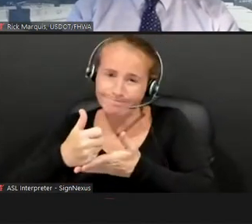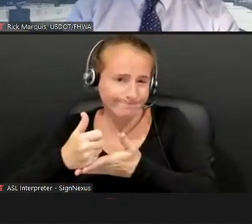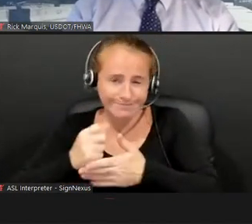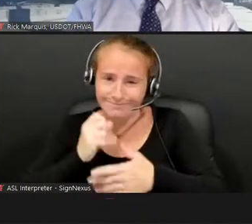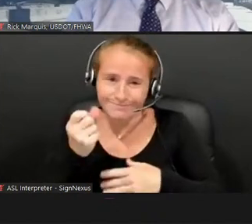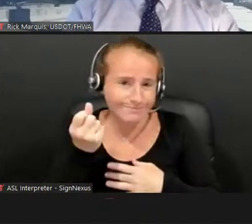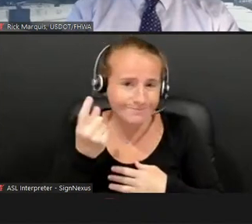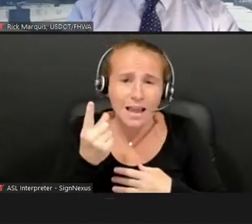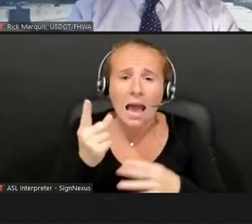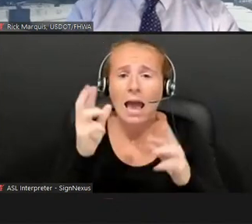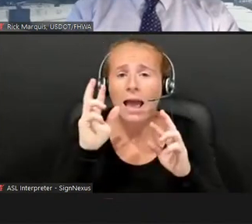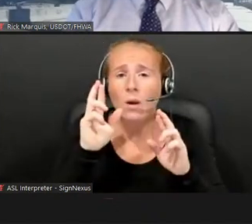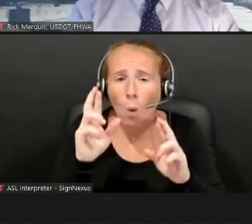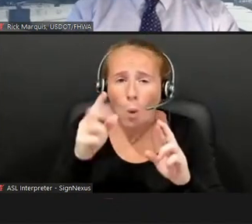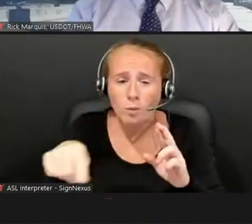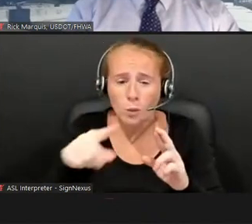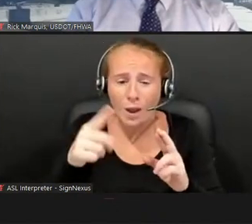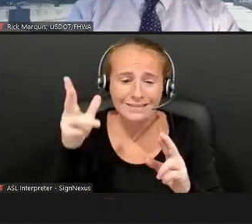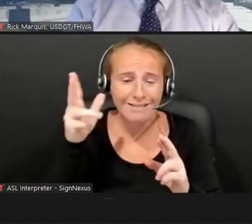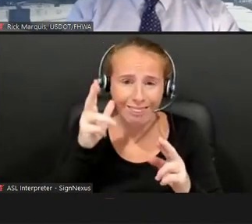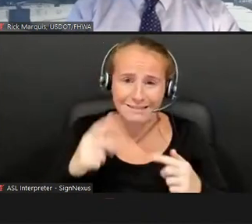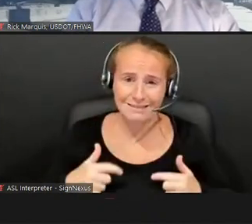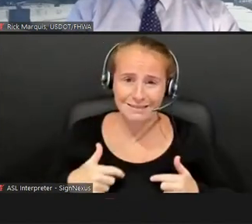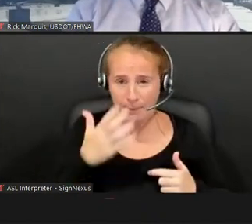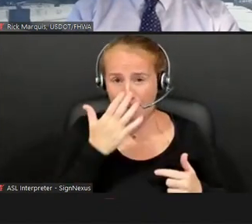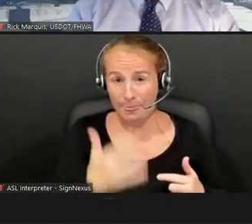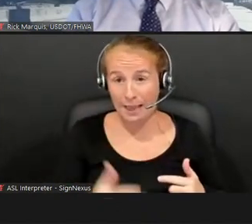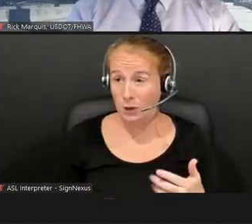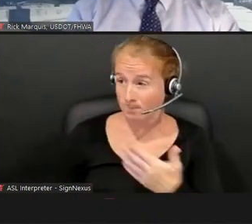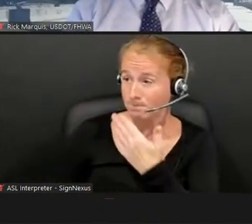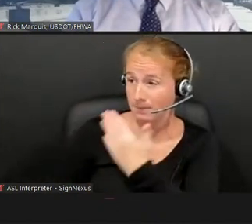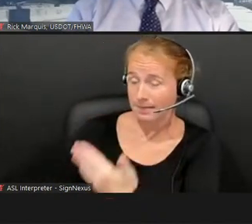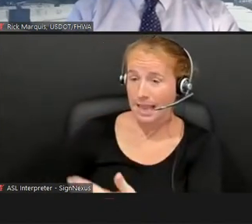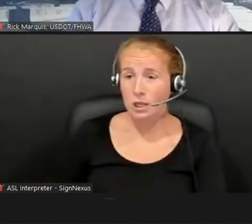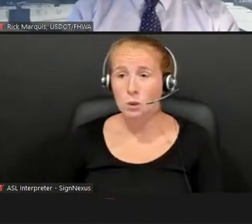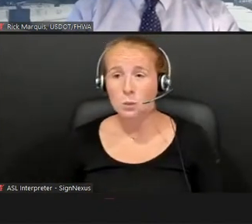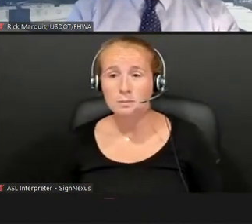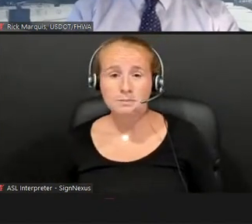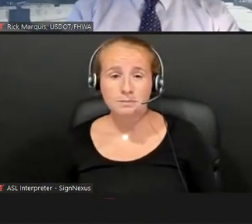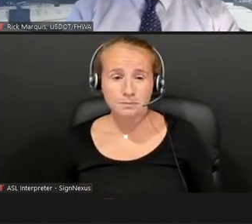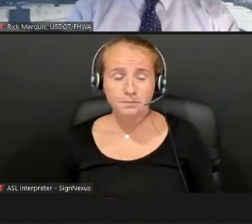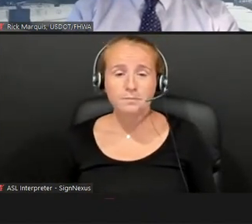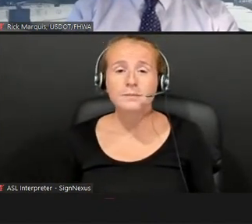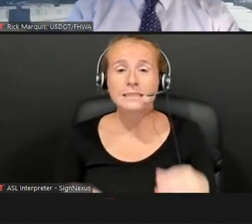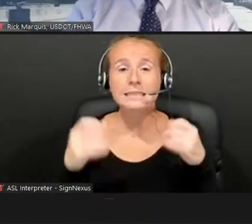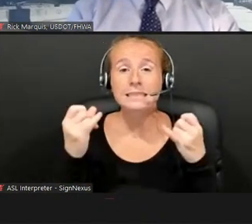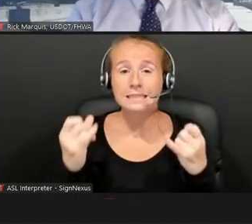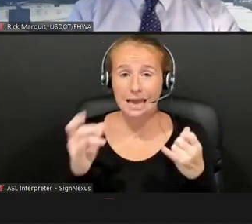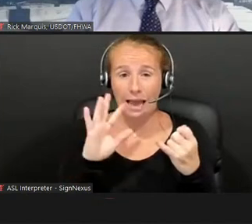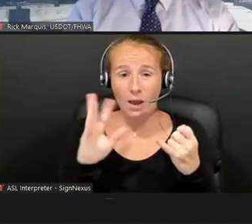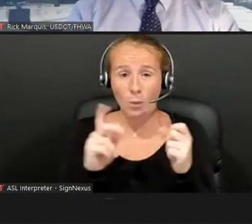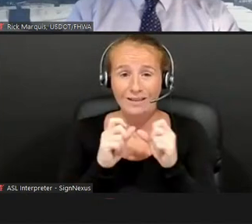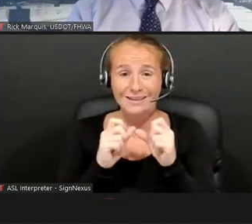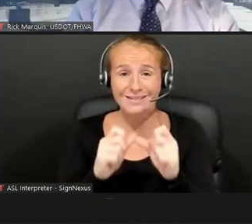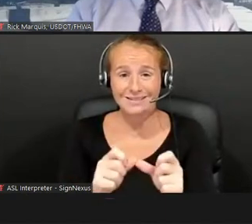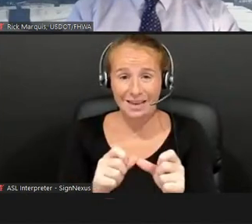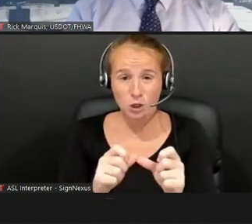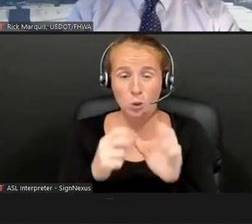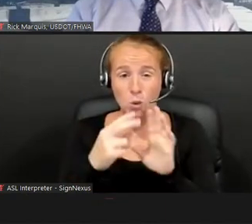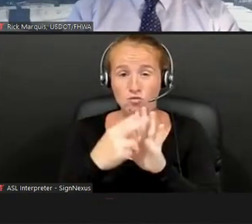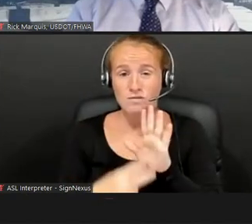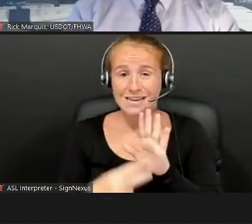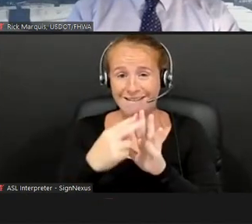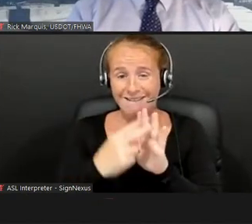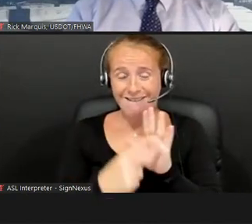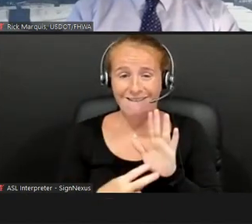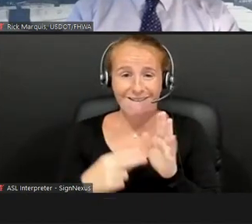hope that you all listen to us thank you thank you we'll now continue reading the